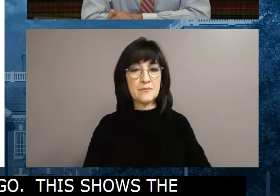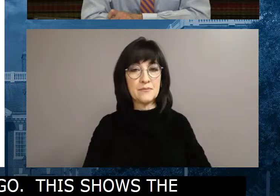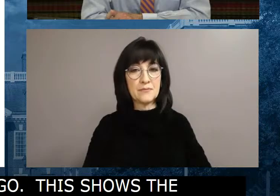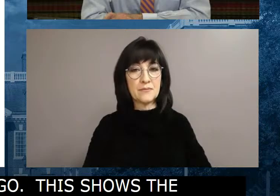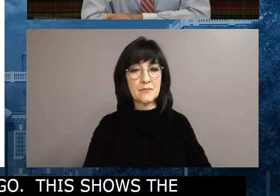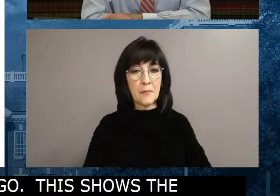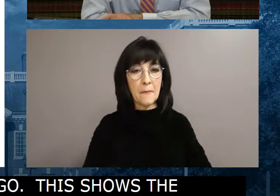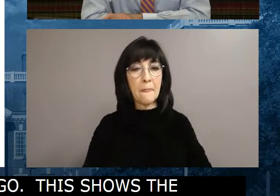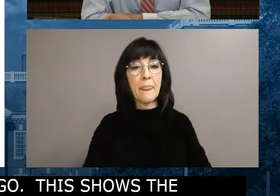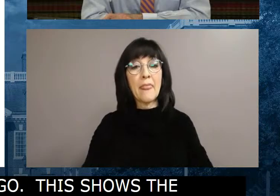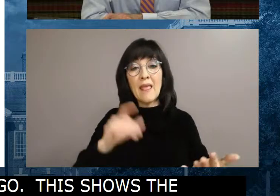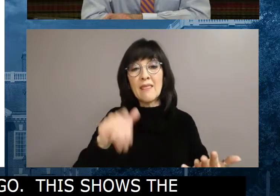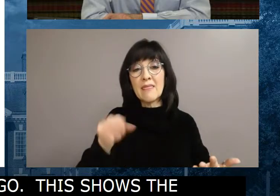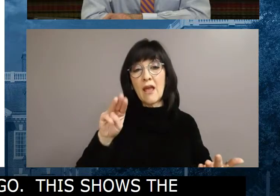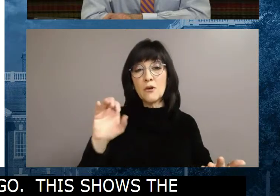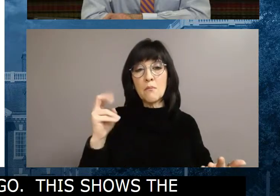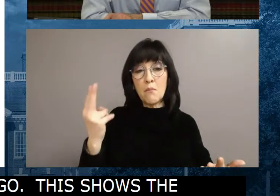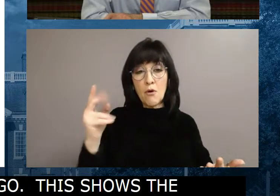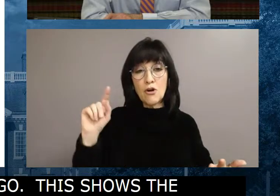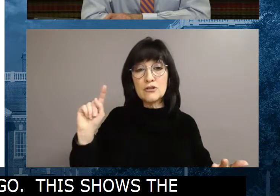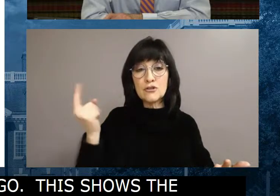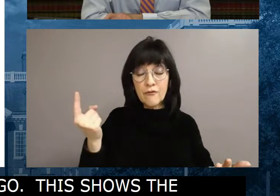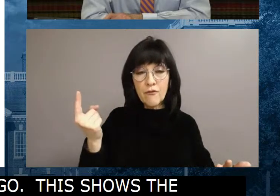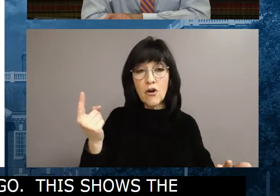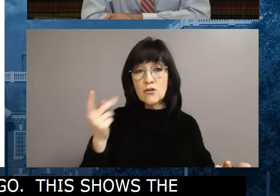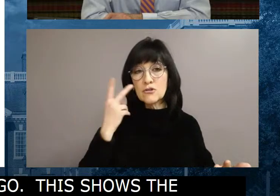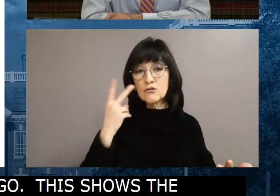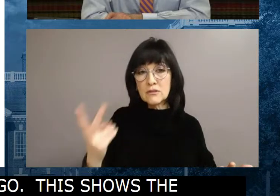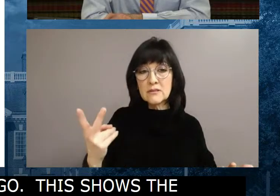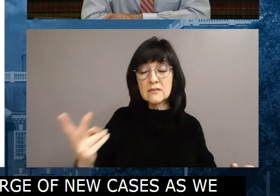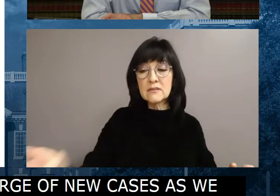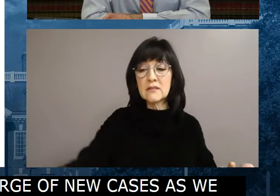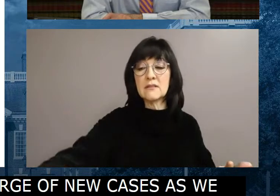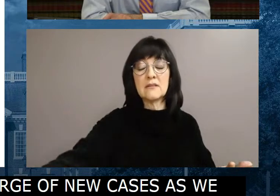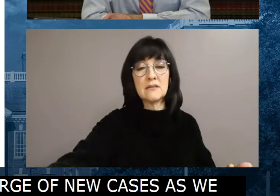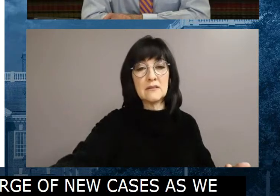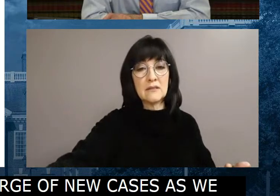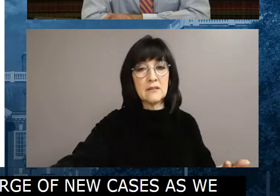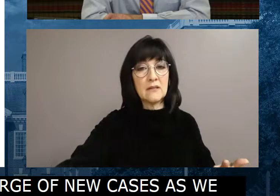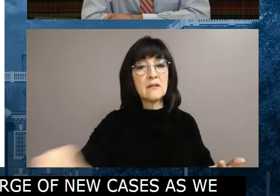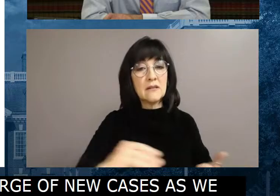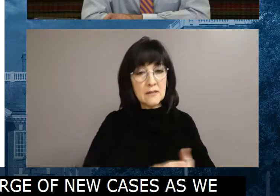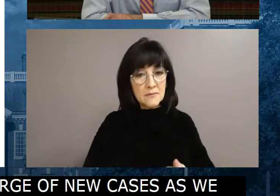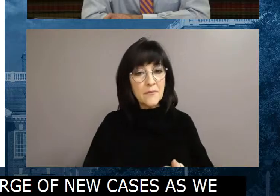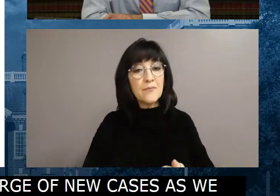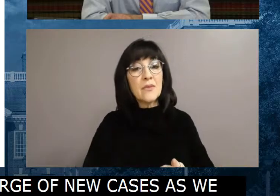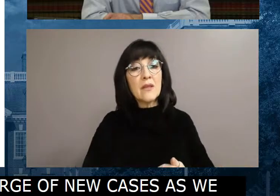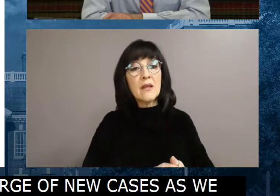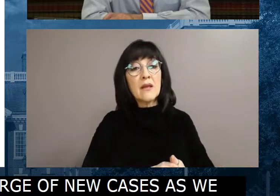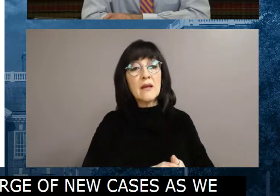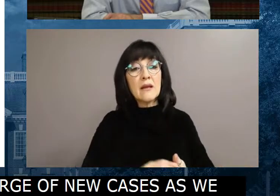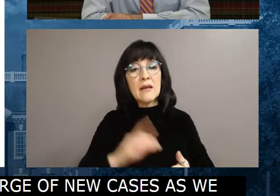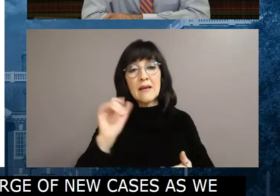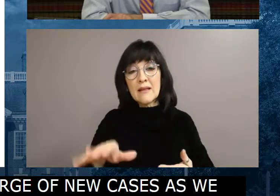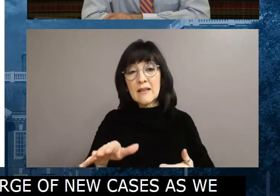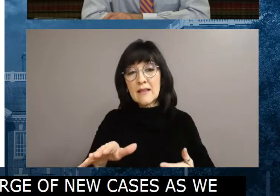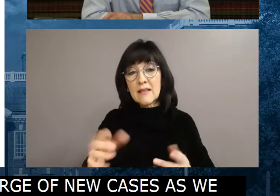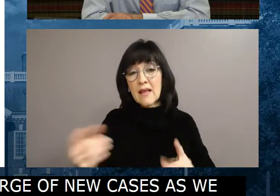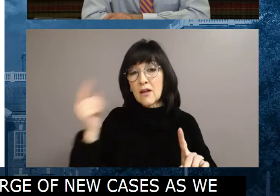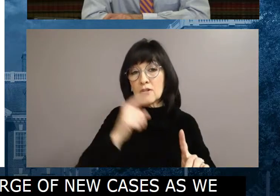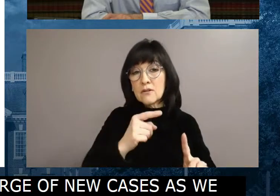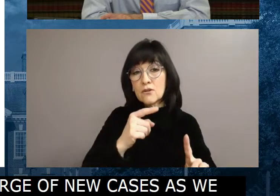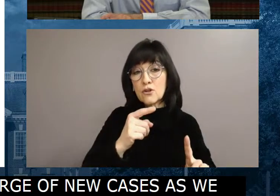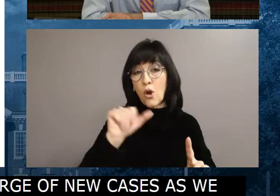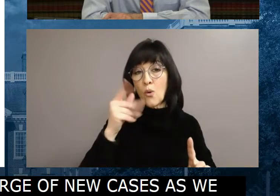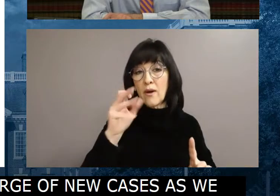COVID-19 on March, the first case on March the 11th, and we saw our peak in hospitalizations. They are back late April, mid-April,